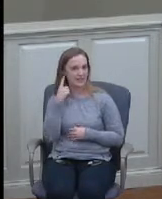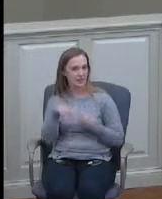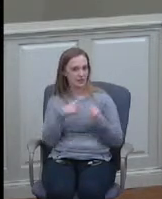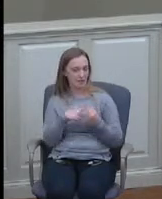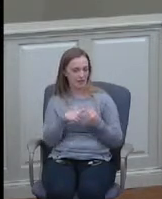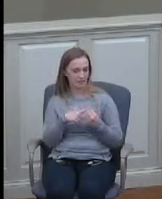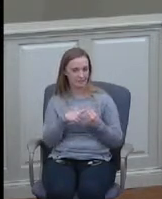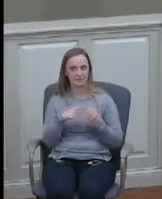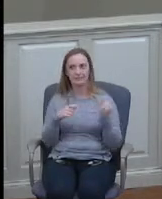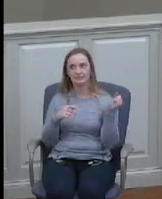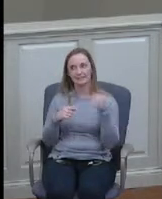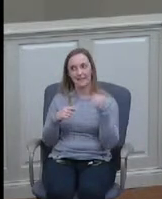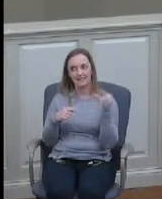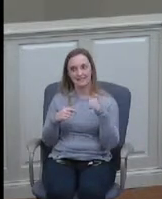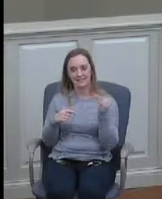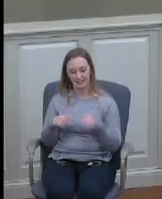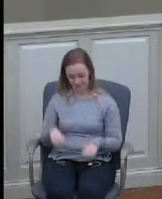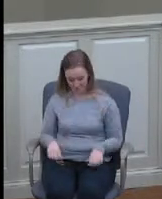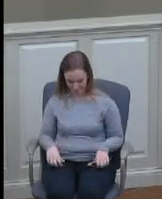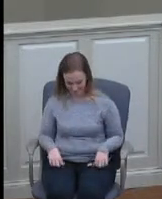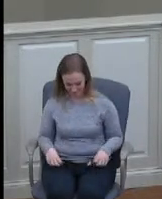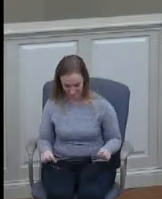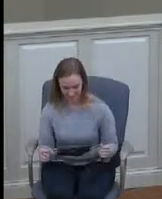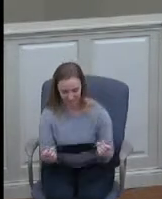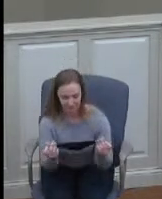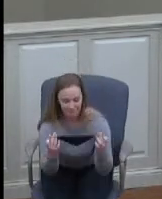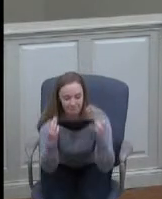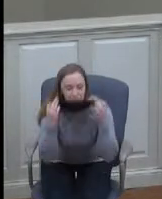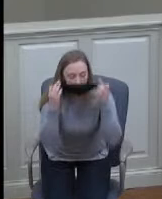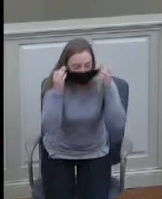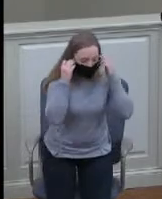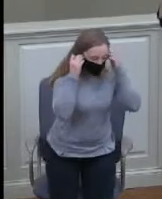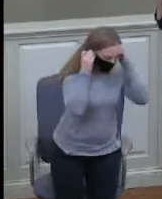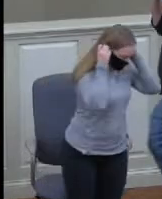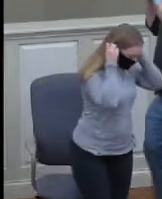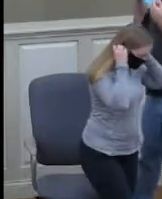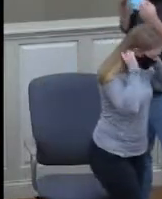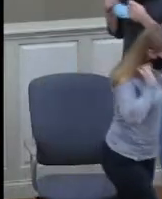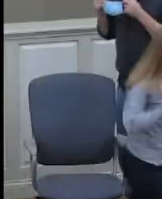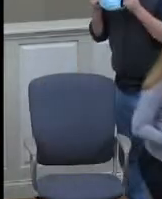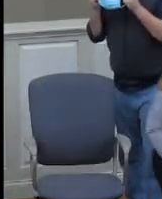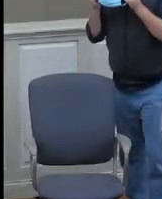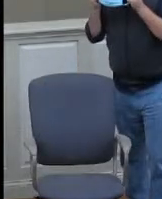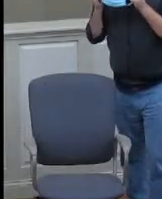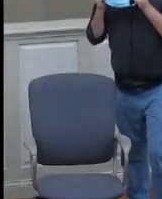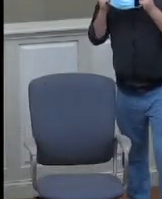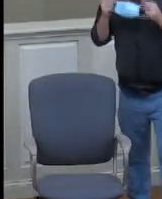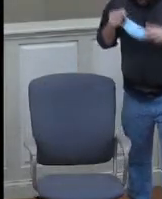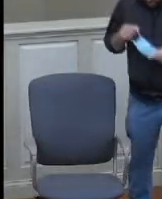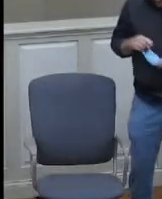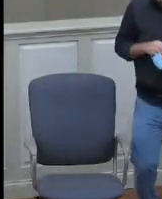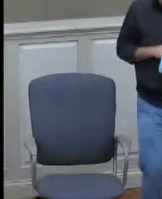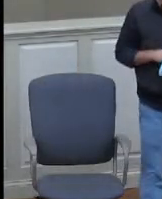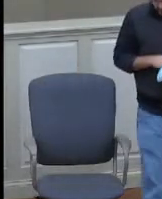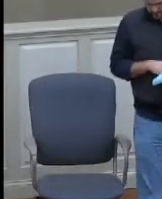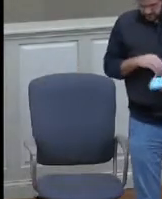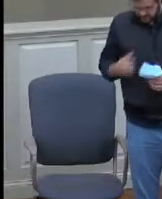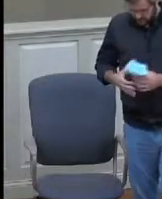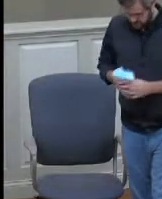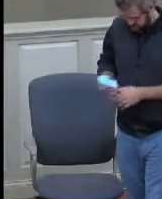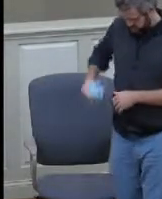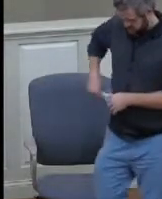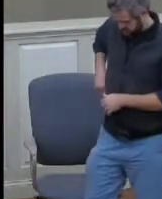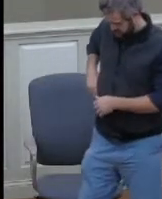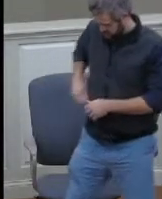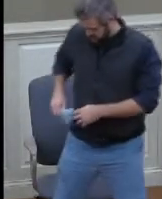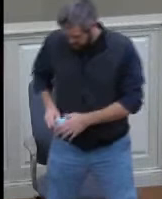yeah. Yes, oh, yeah. Yeah, We- that's okay. We're aware. Well, we appreciate it, that's for sure. Yeah. Thanks, John. Thank you. Okay, well, you guys have a